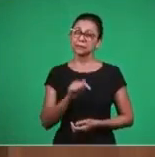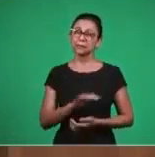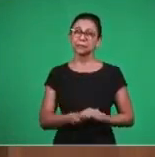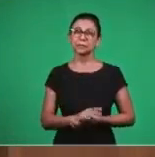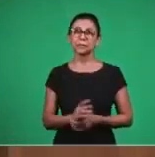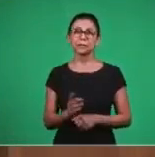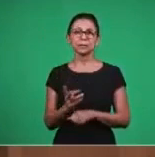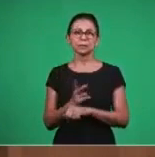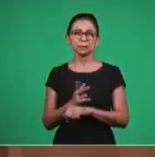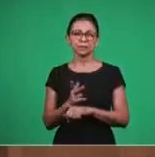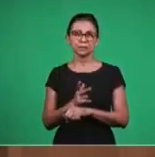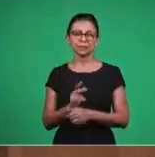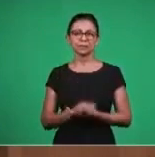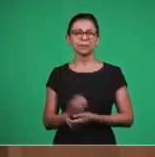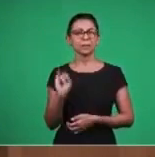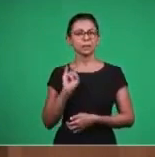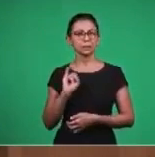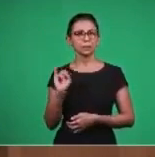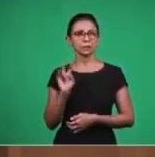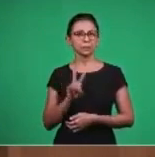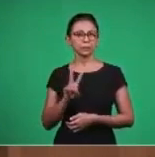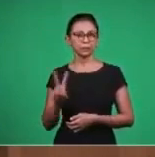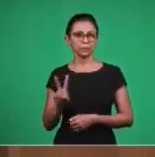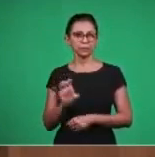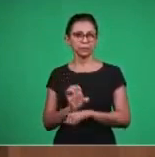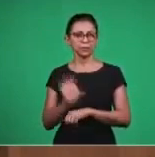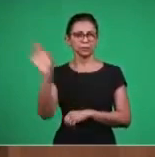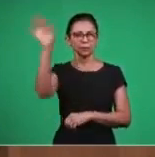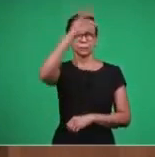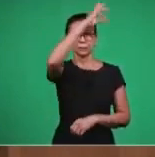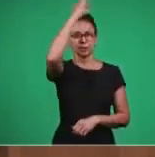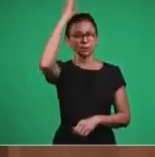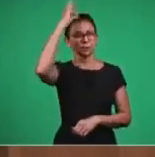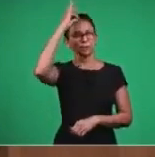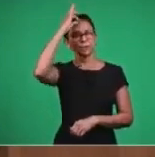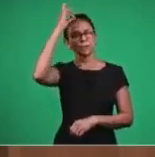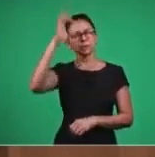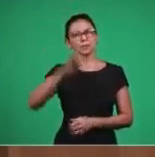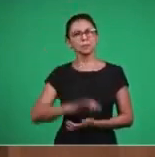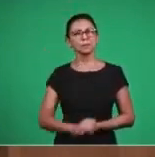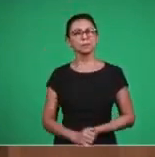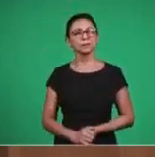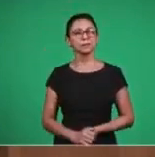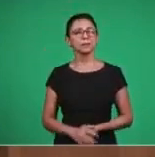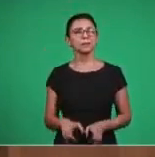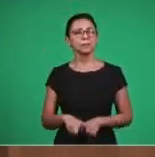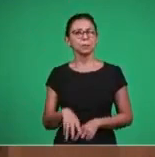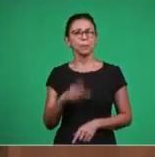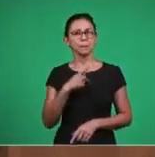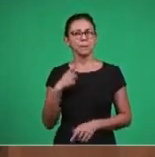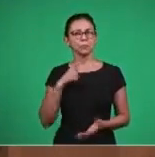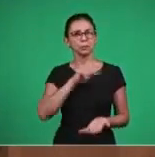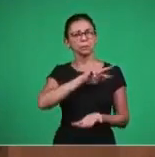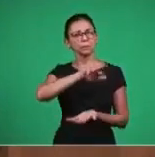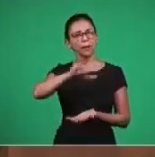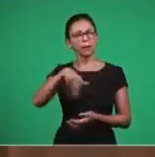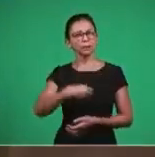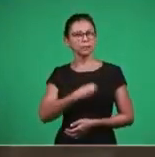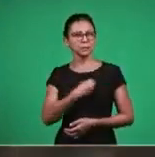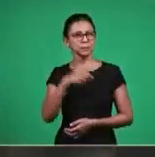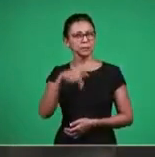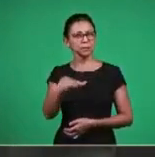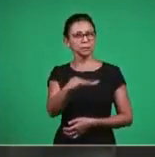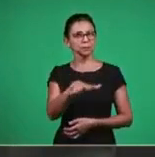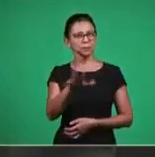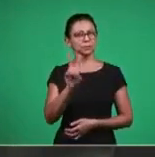here directly from the Communication Central in Vila Velha, Espírito Santo, Brazil, with the participation of the pastors